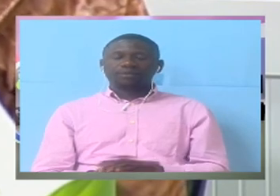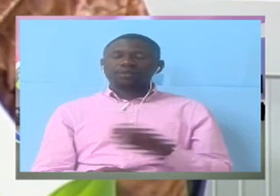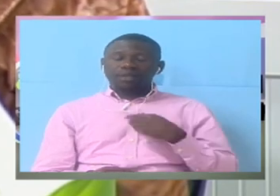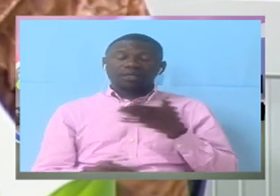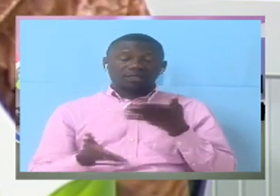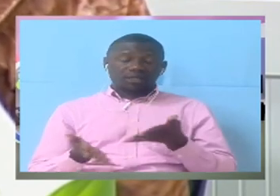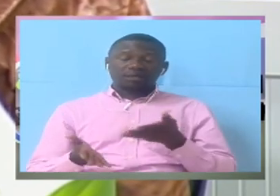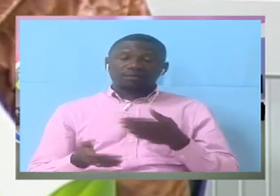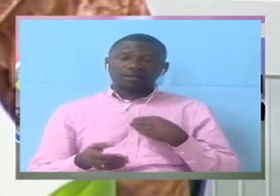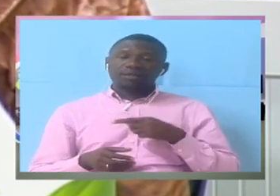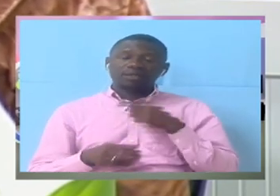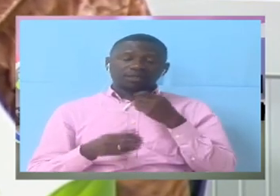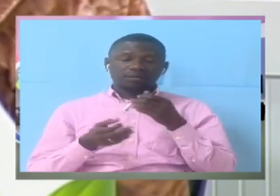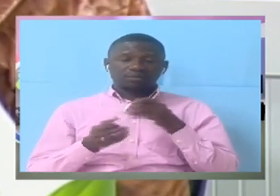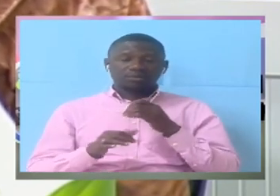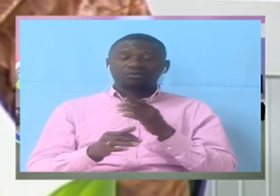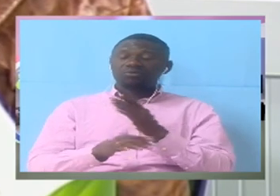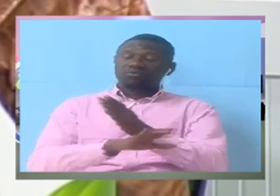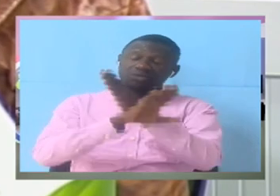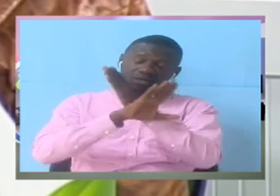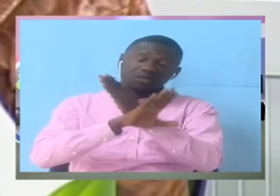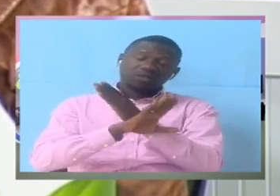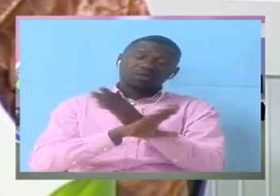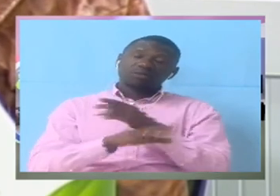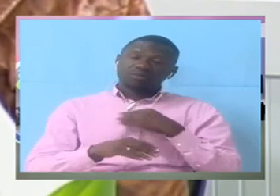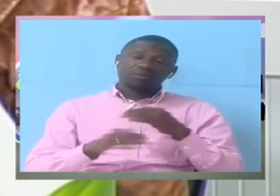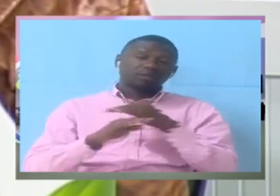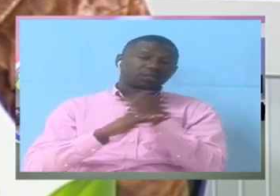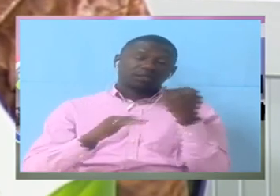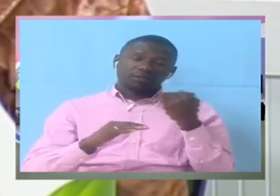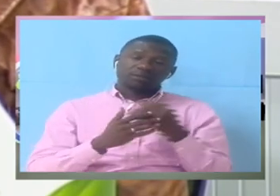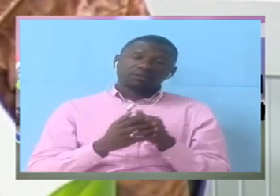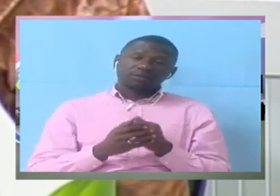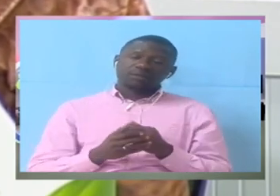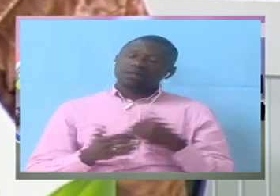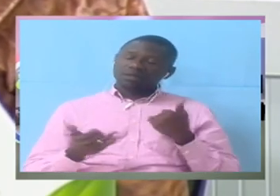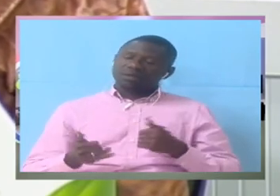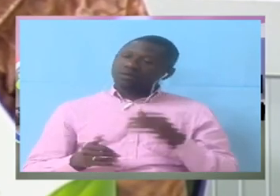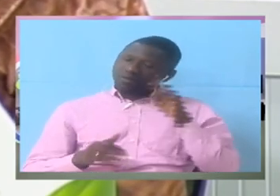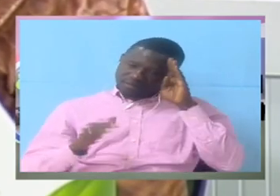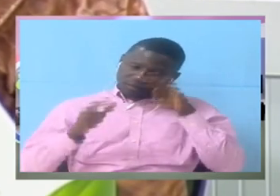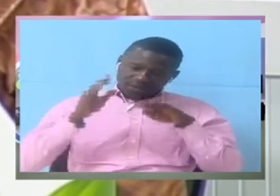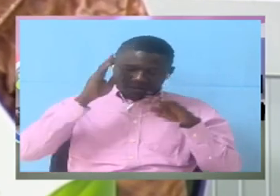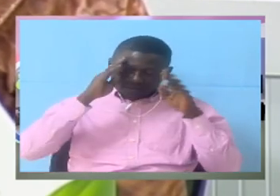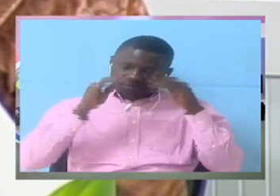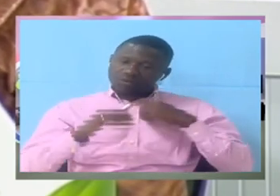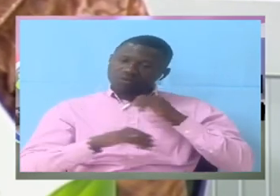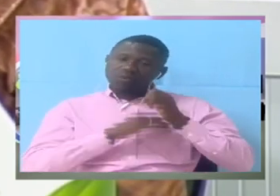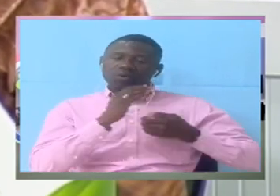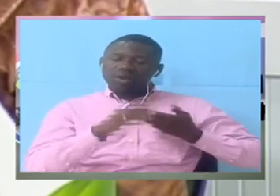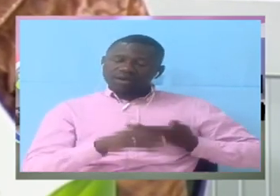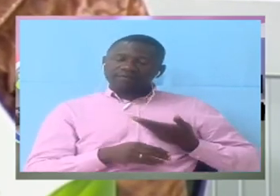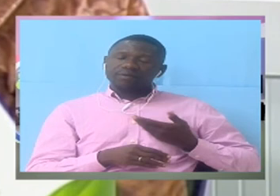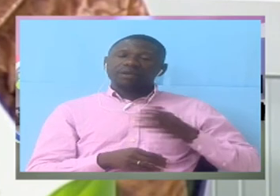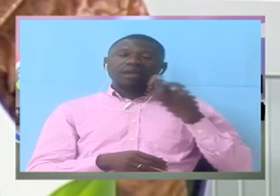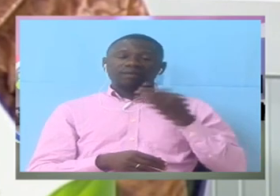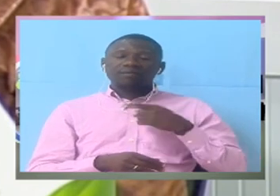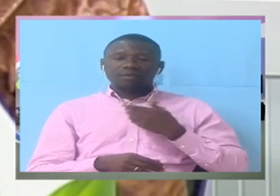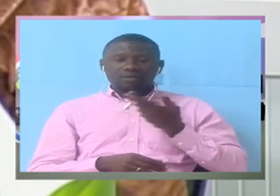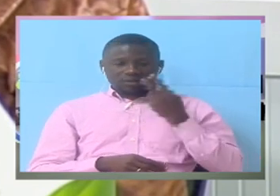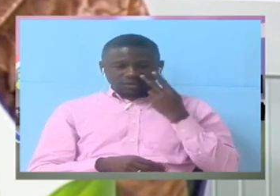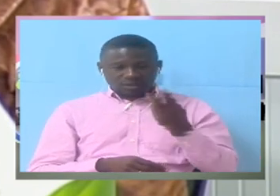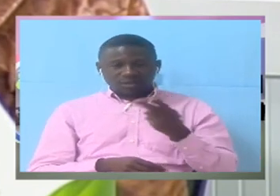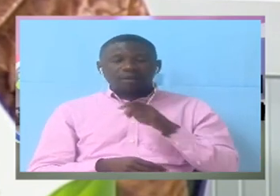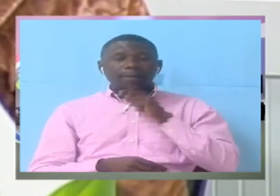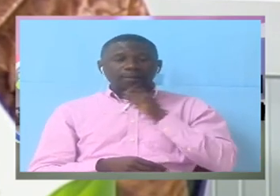and here I am, I have been condemned to be killed. I have given her freedom.